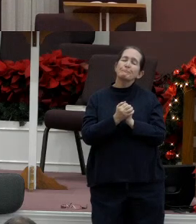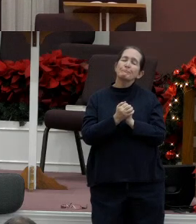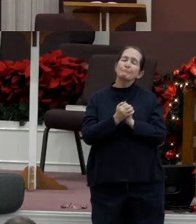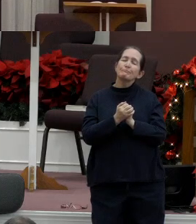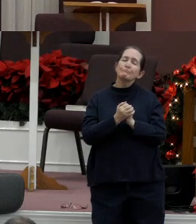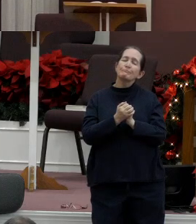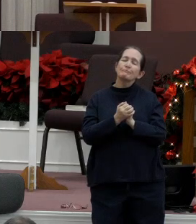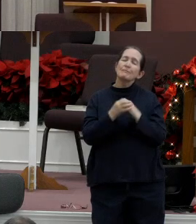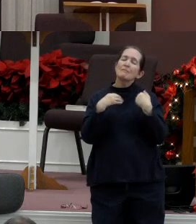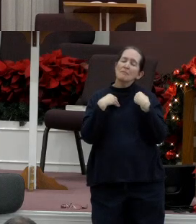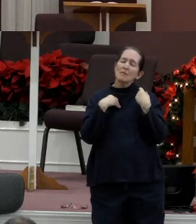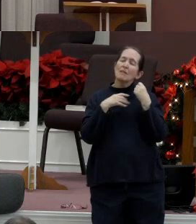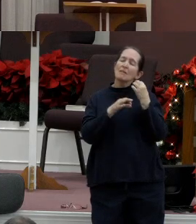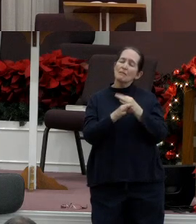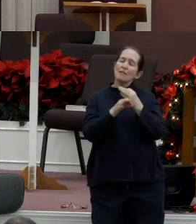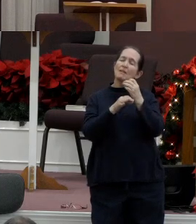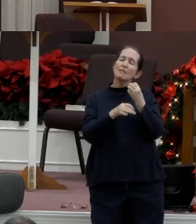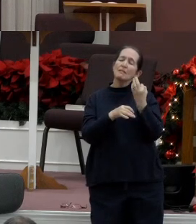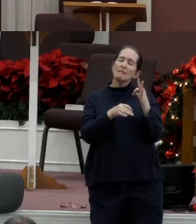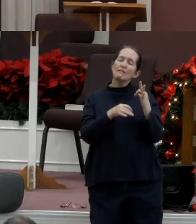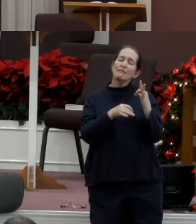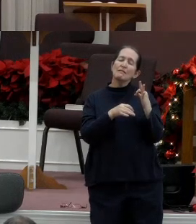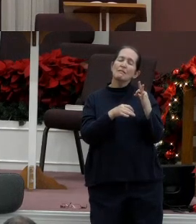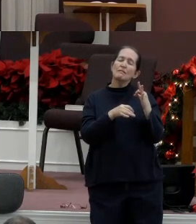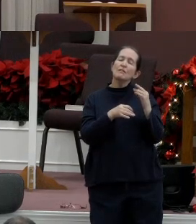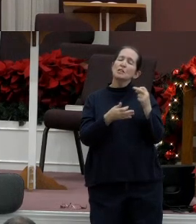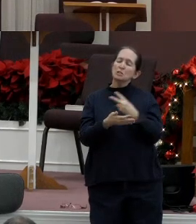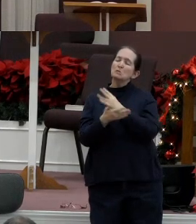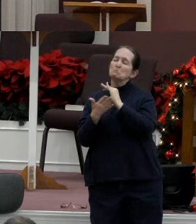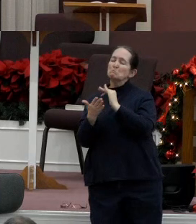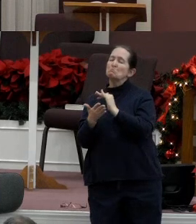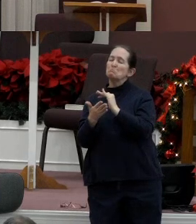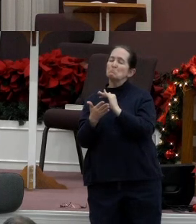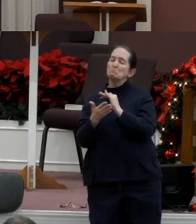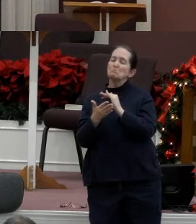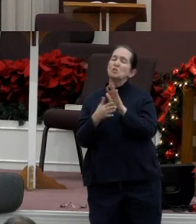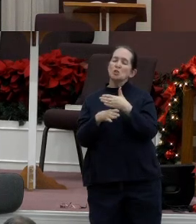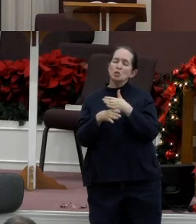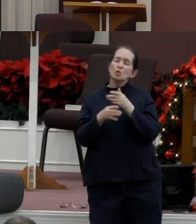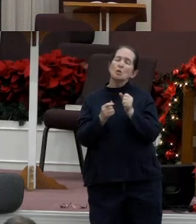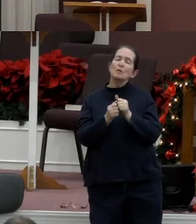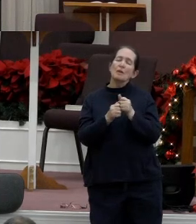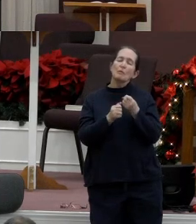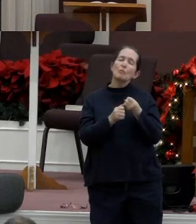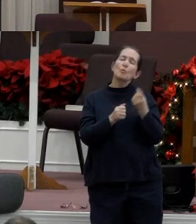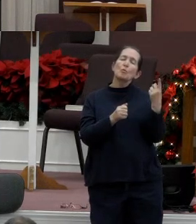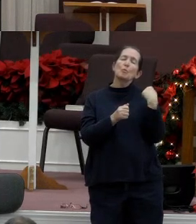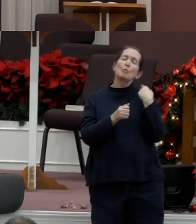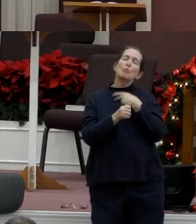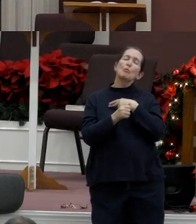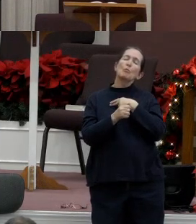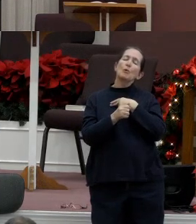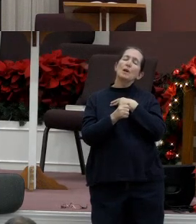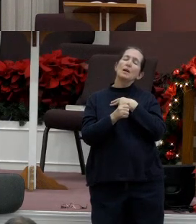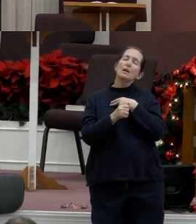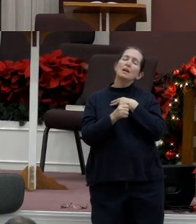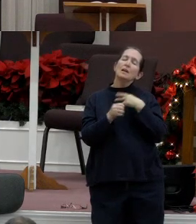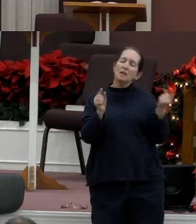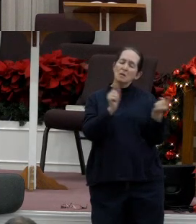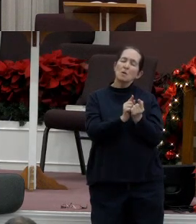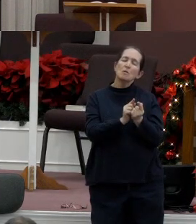might have the faith of the shepherds to share with everyone we come in contact